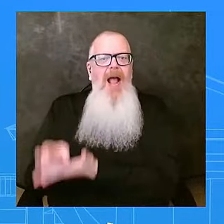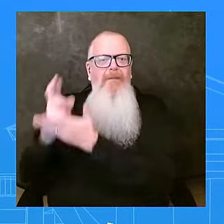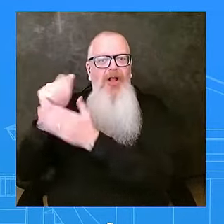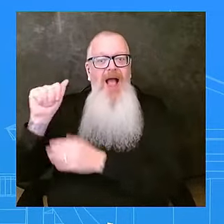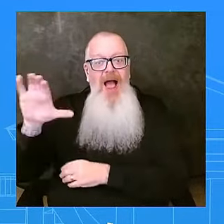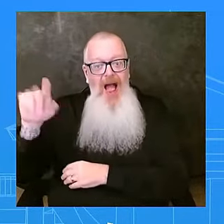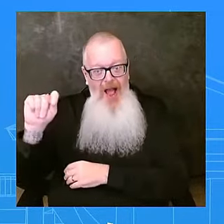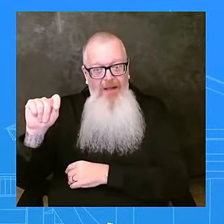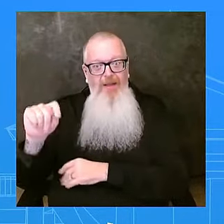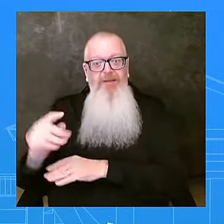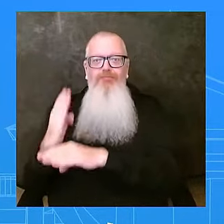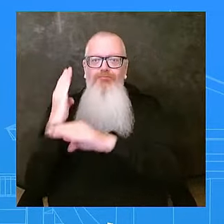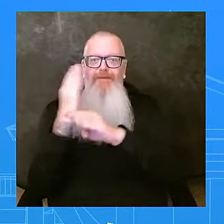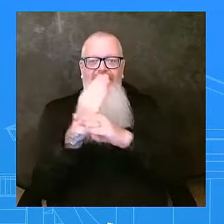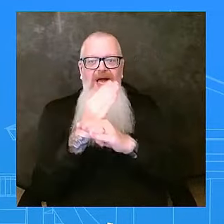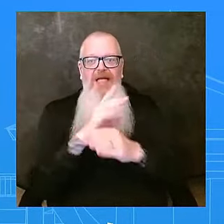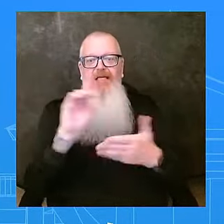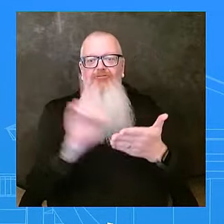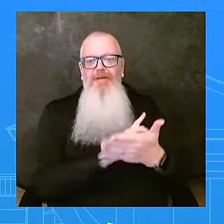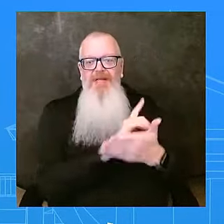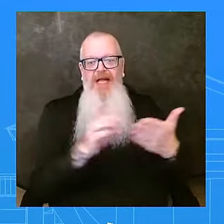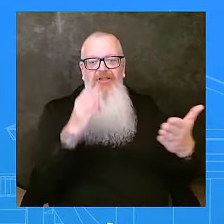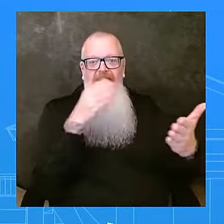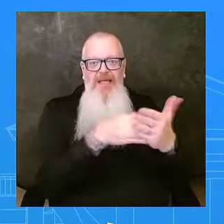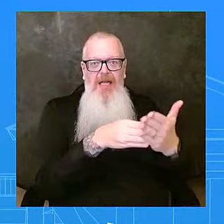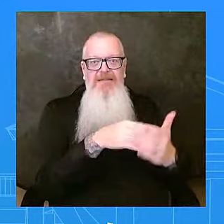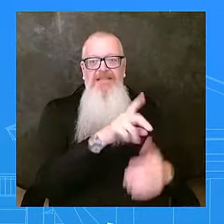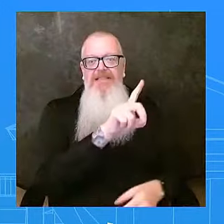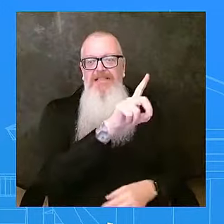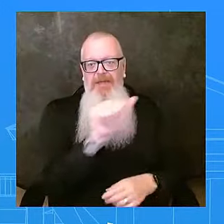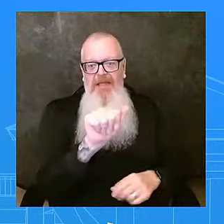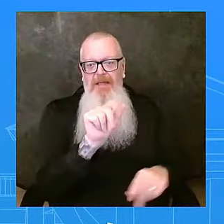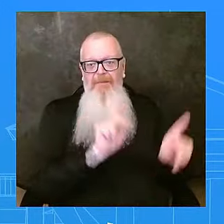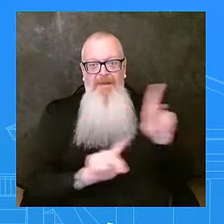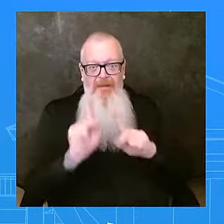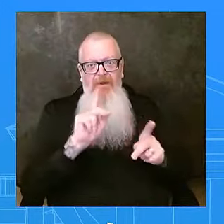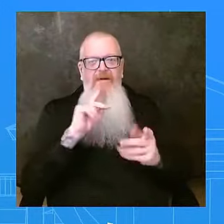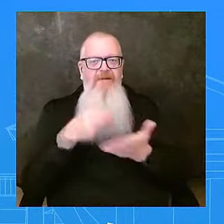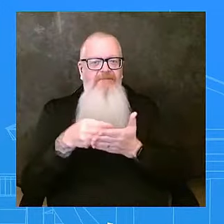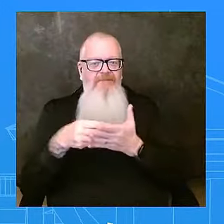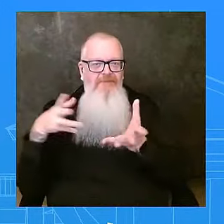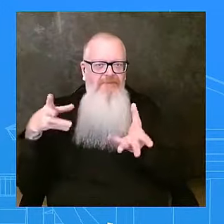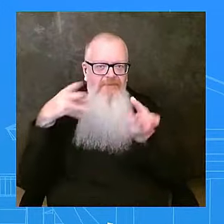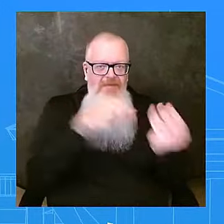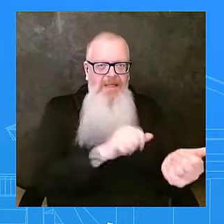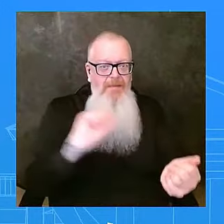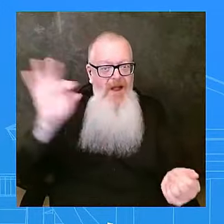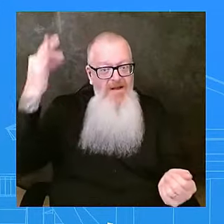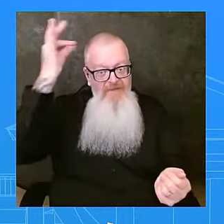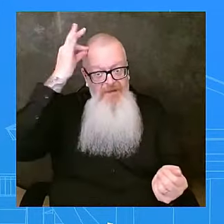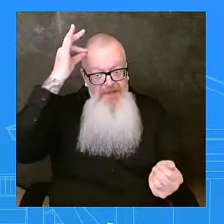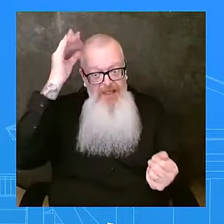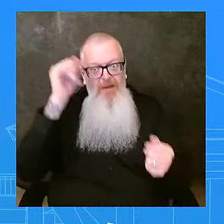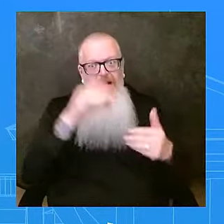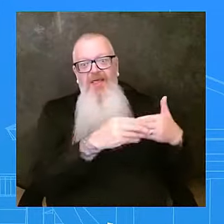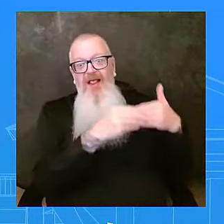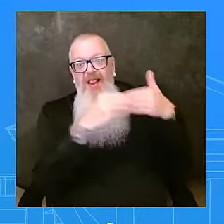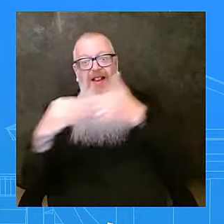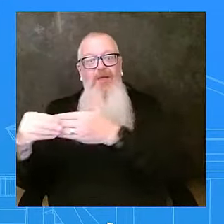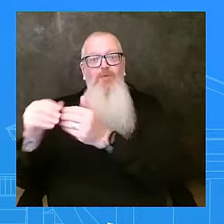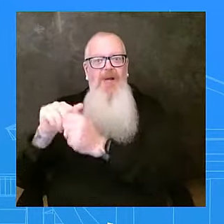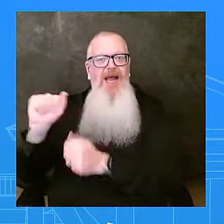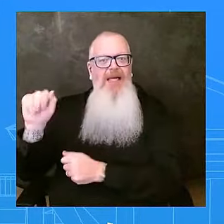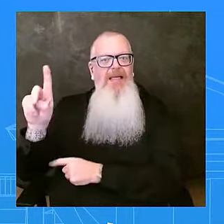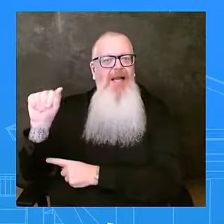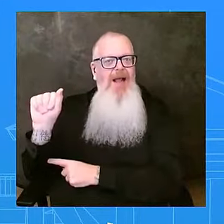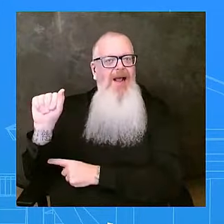any entity funded by the federal government and paved the way for the Americans with Disability Act. Since taking office, President Biden and